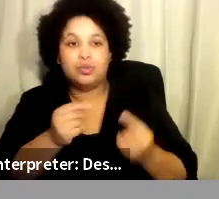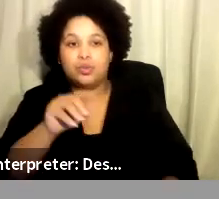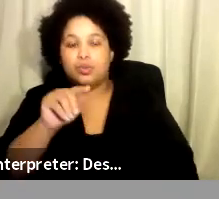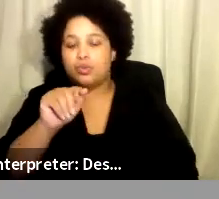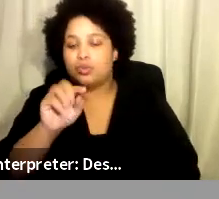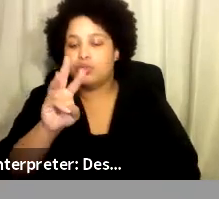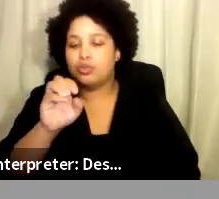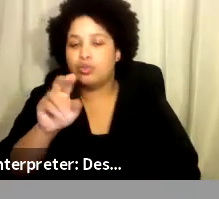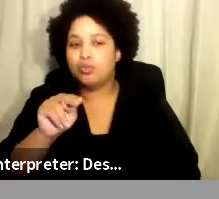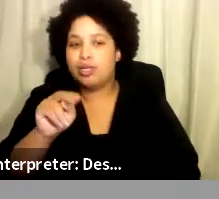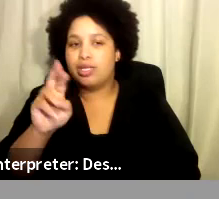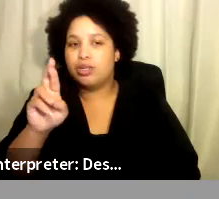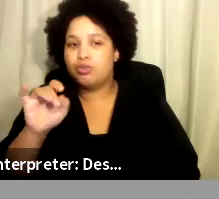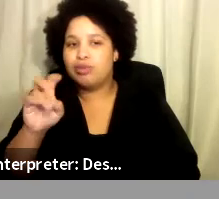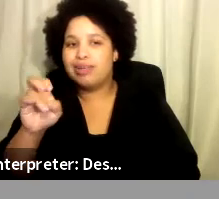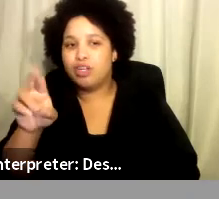webpage,